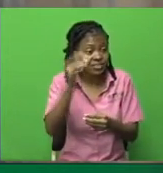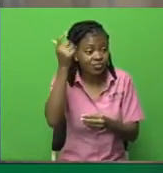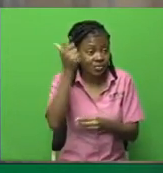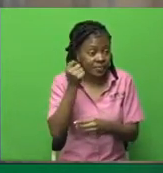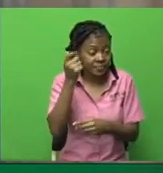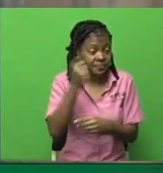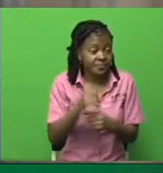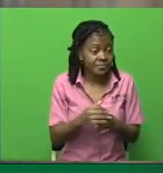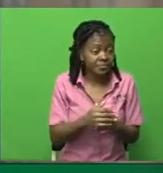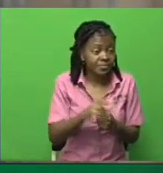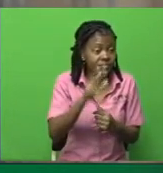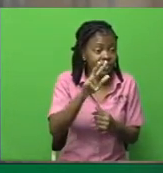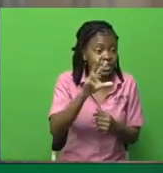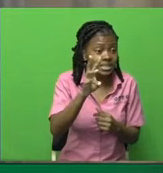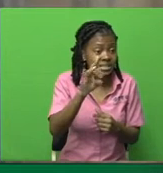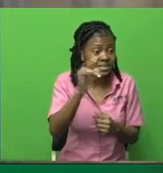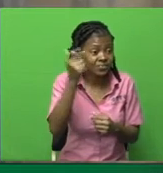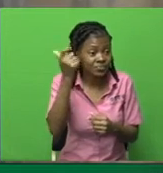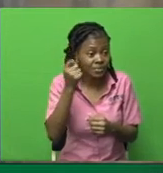Central